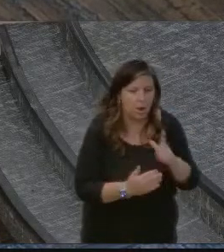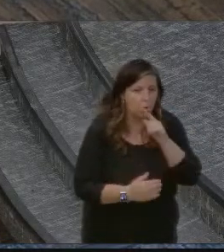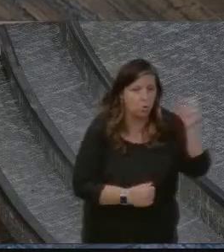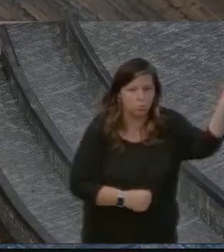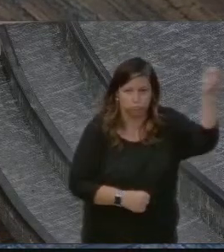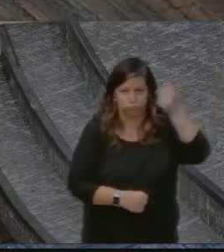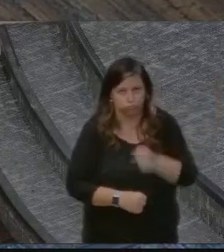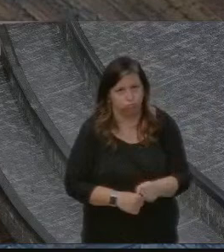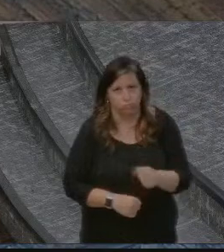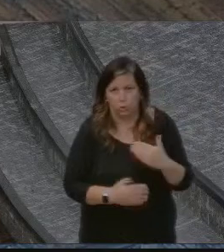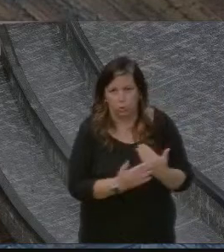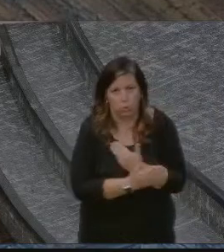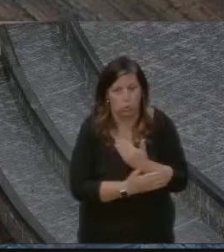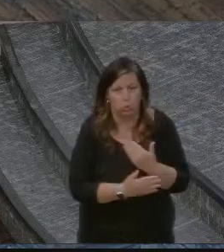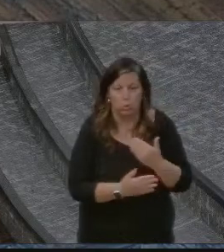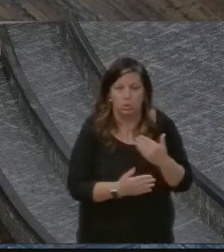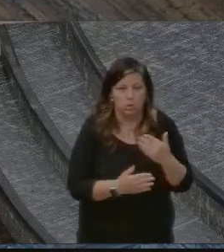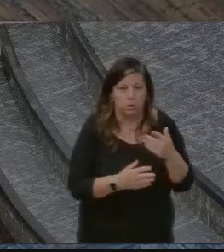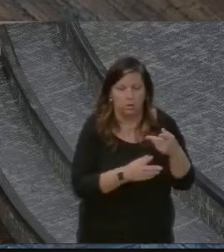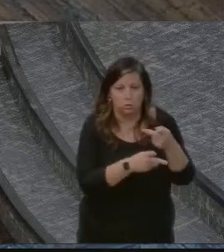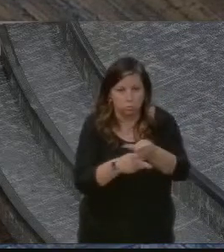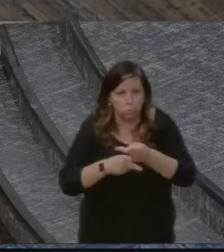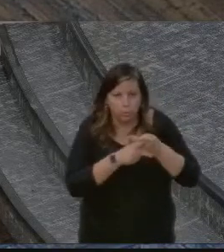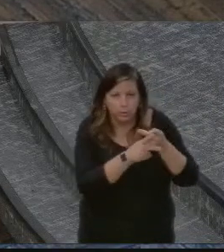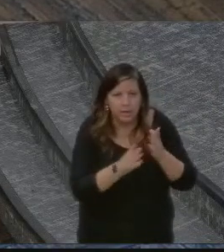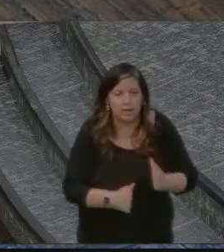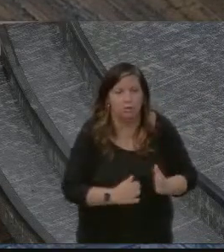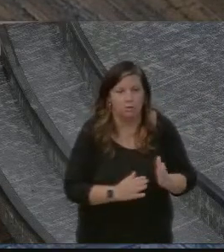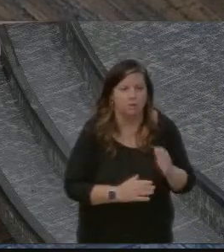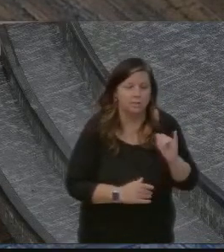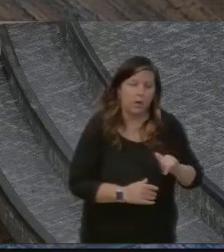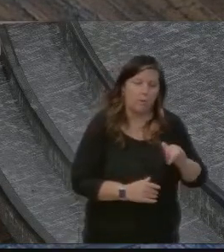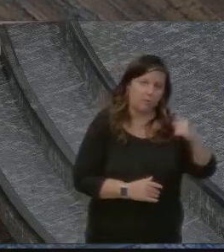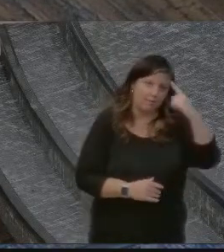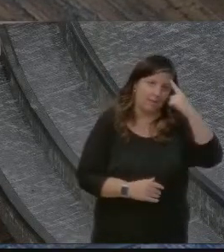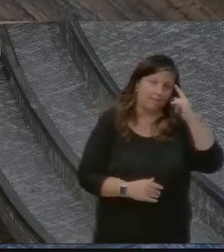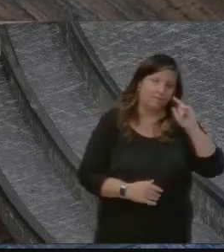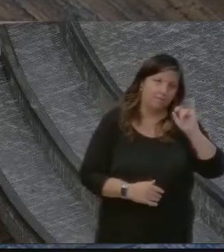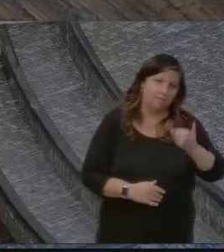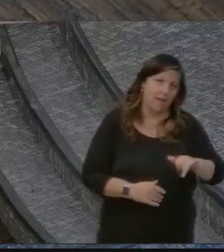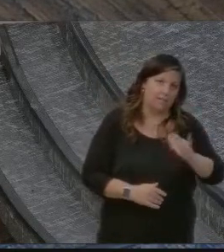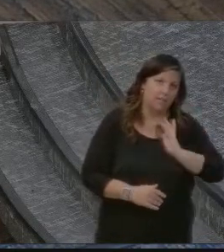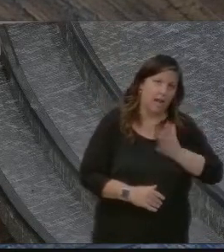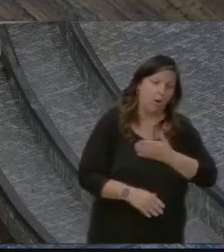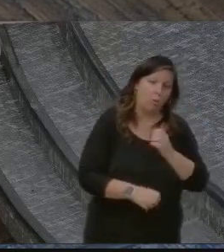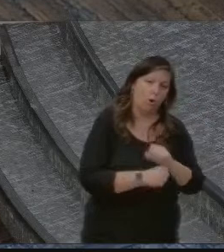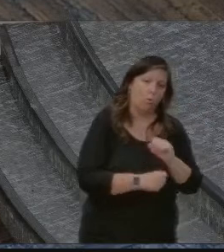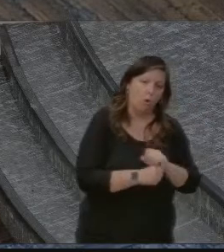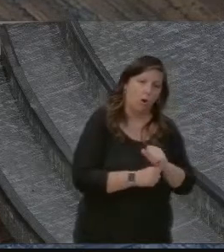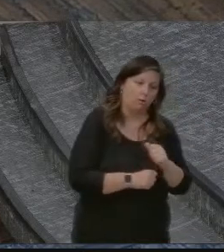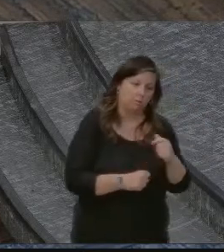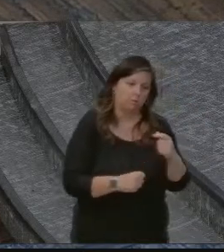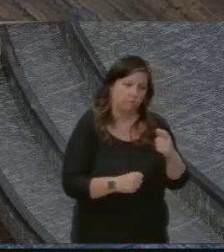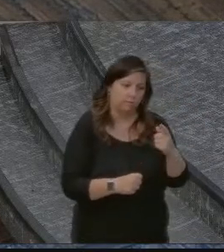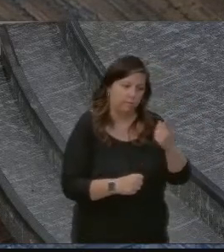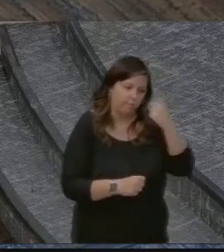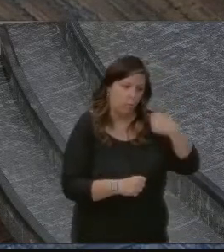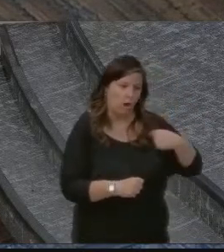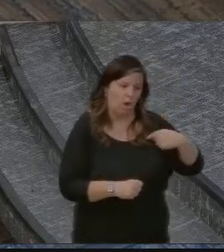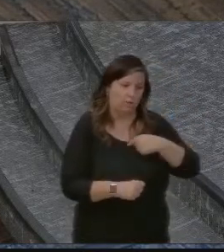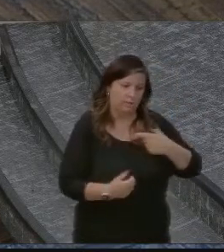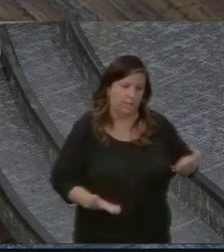we would start as a board at the top to make sure that that does trickle down and carry down into our school